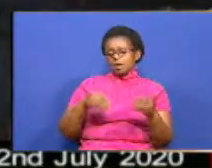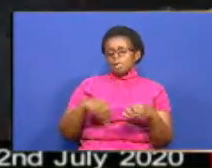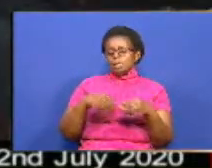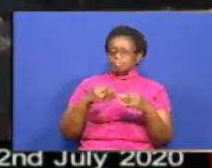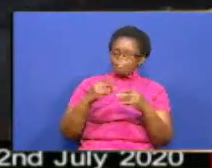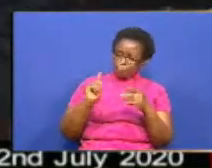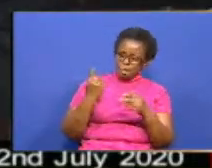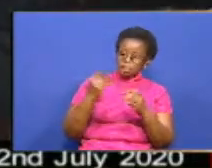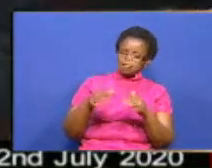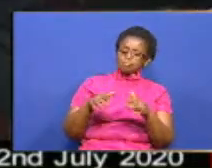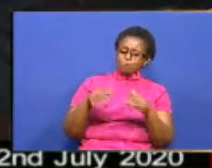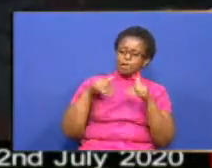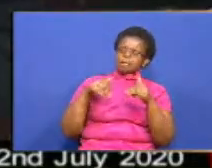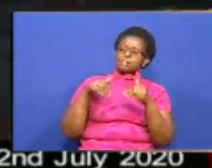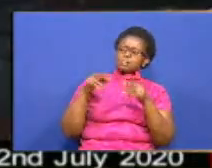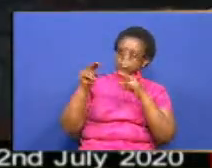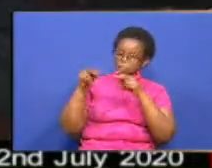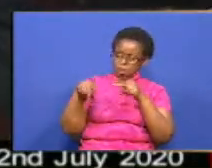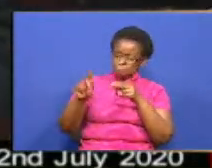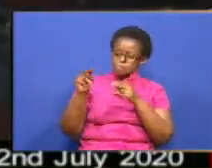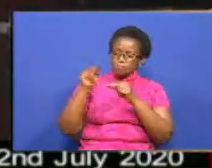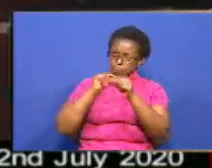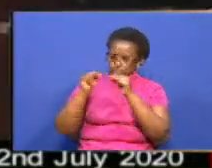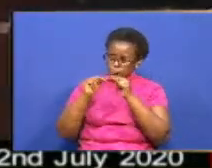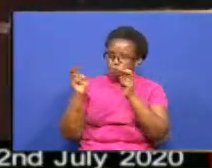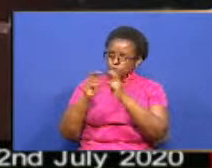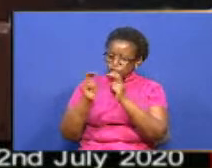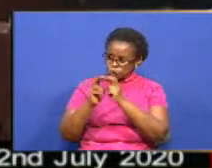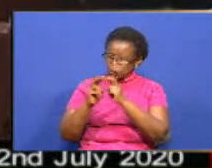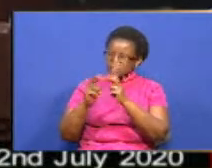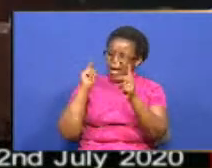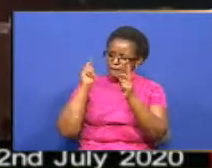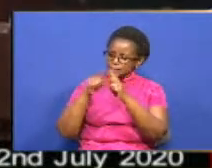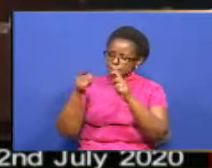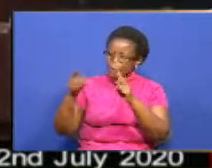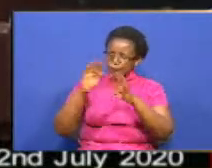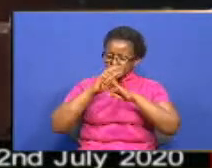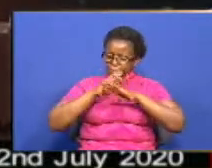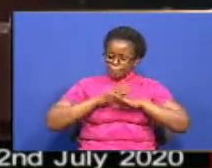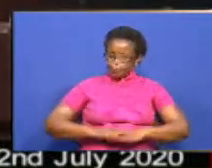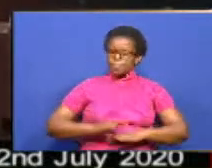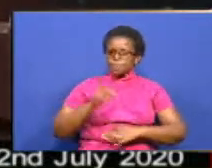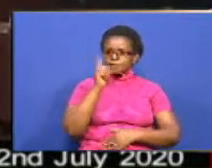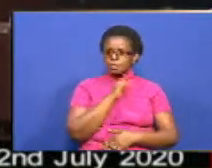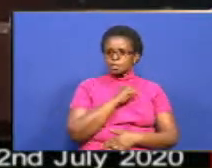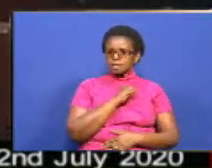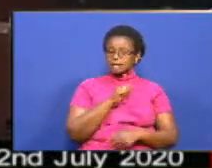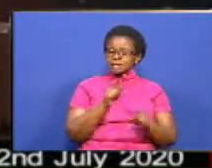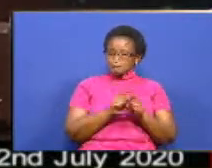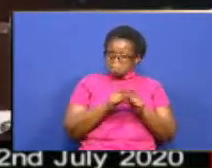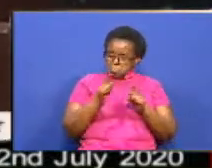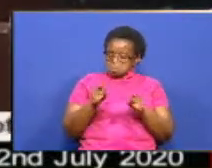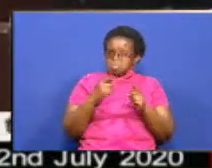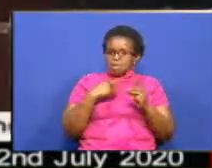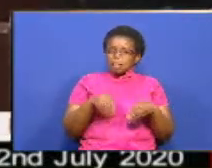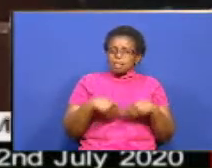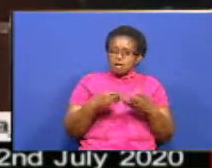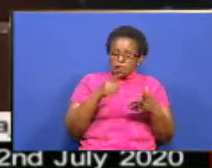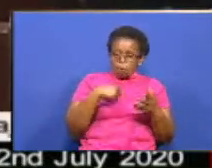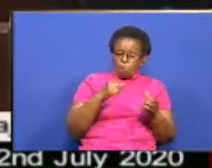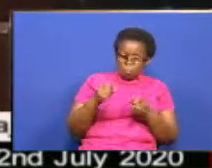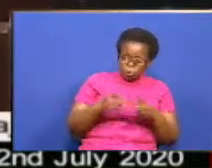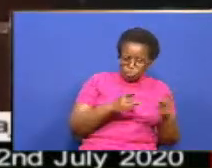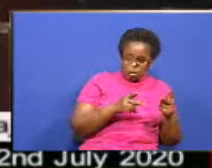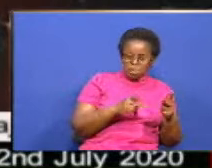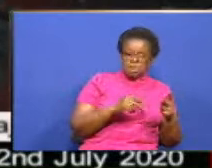negotiation and people to consult and be comfortable. And also it gives us an opportunity, even from our own side,